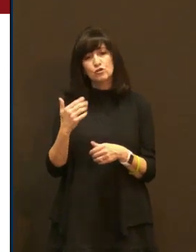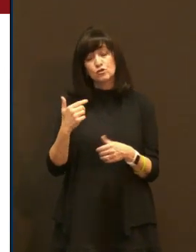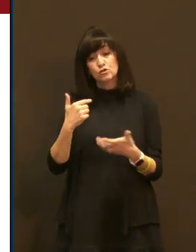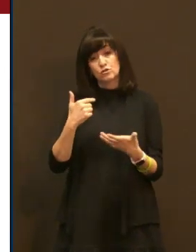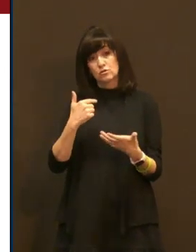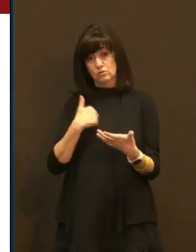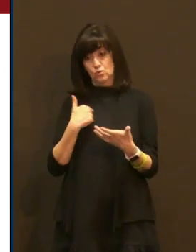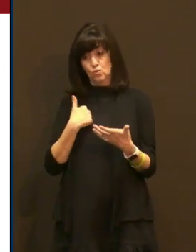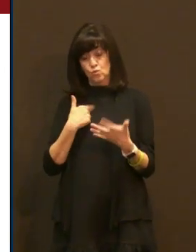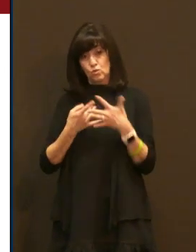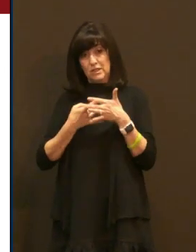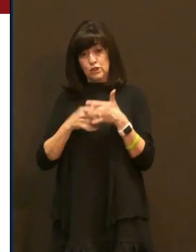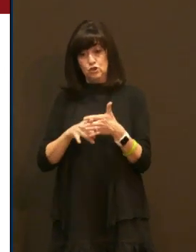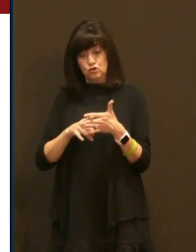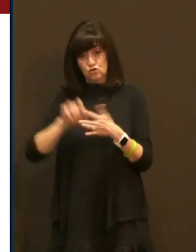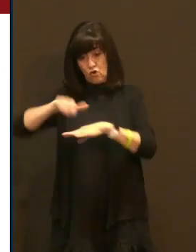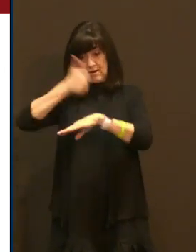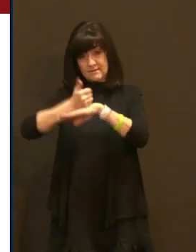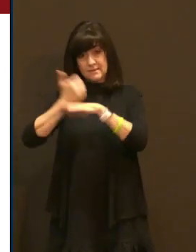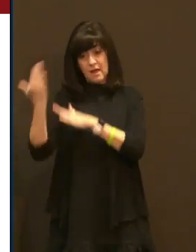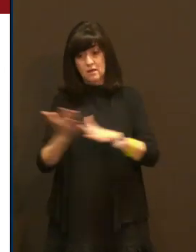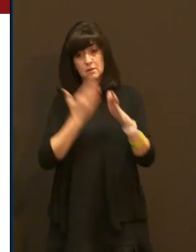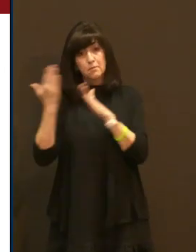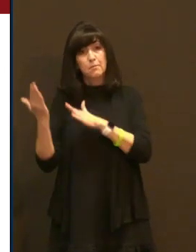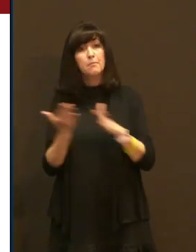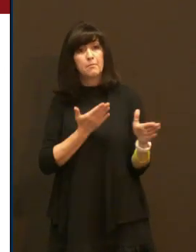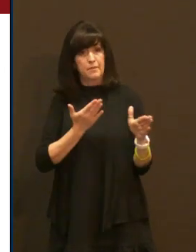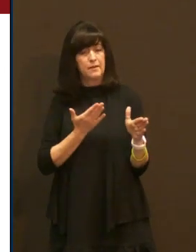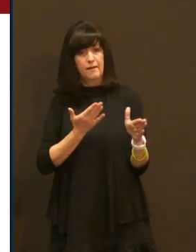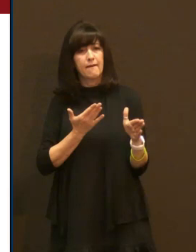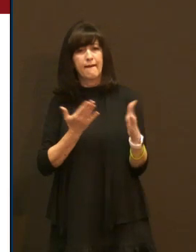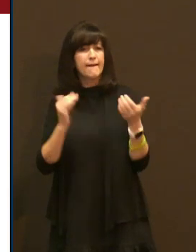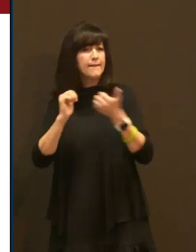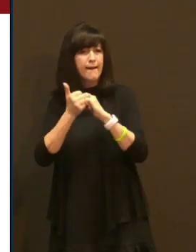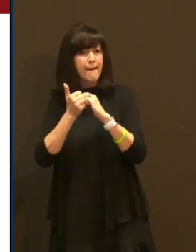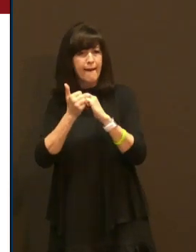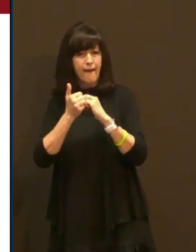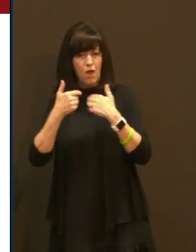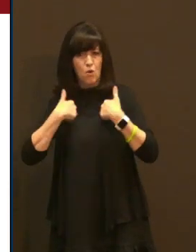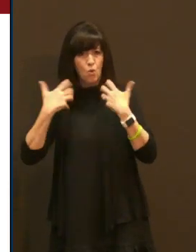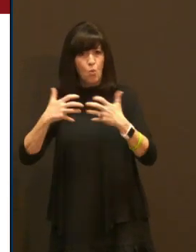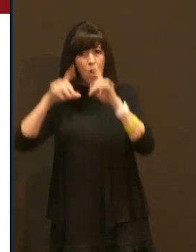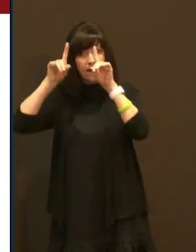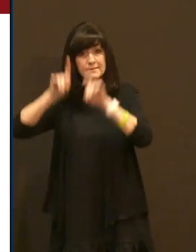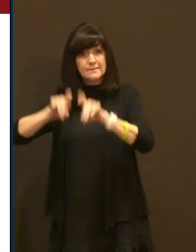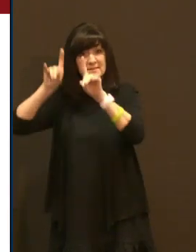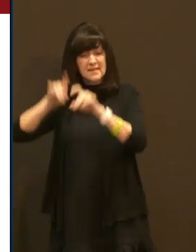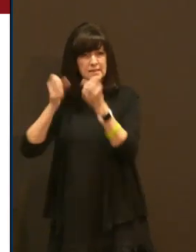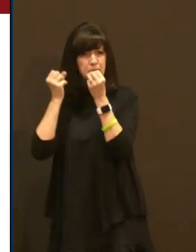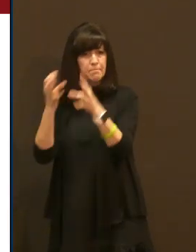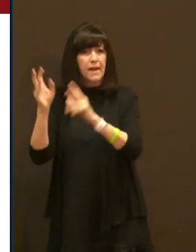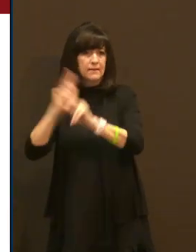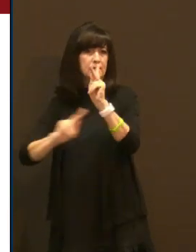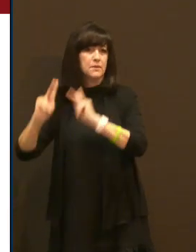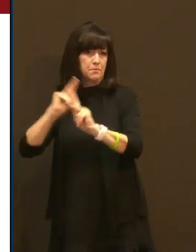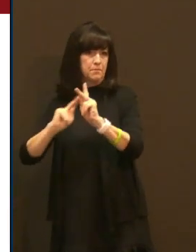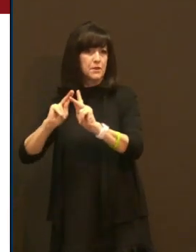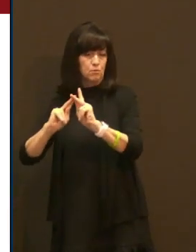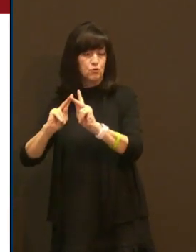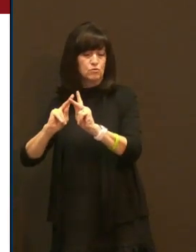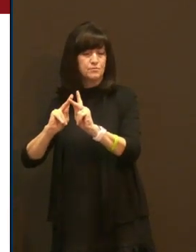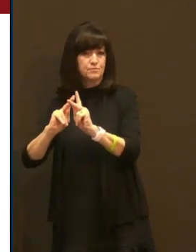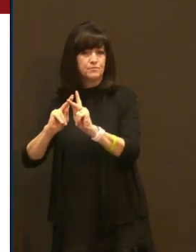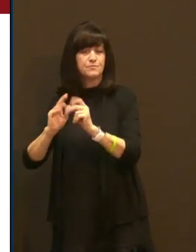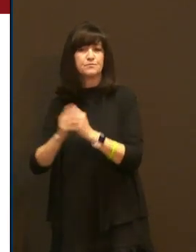few weeks ago, one of the categories that we said we wanted to expand upon was testing